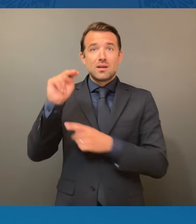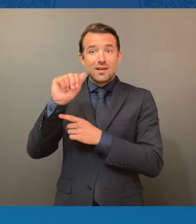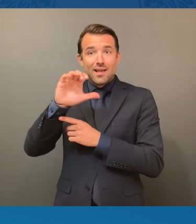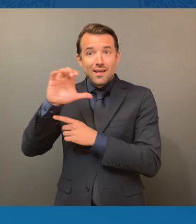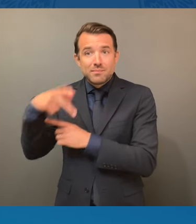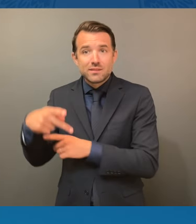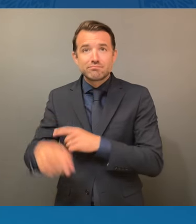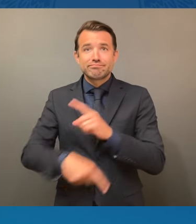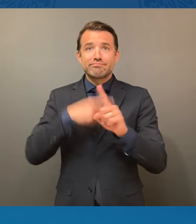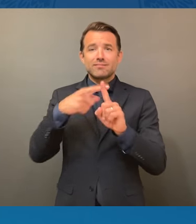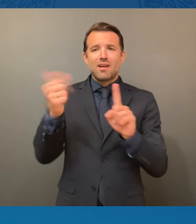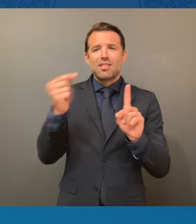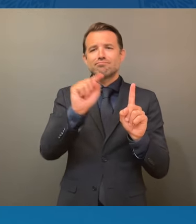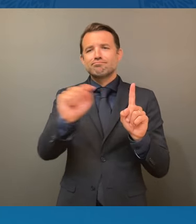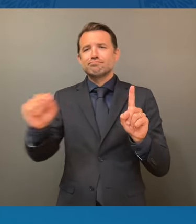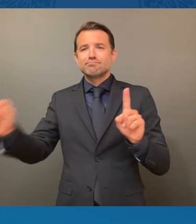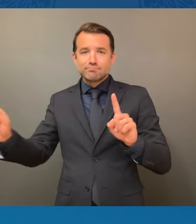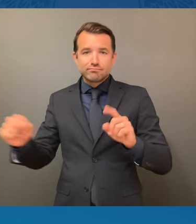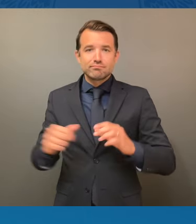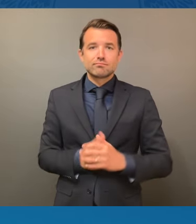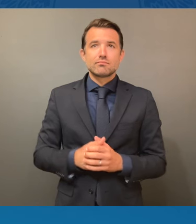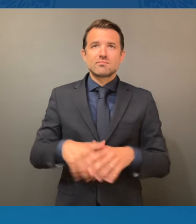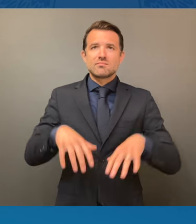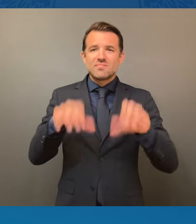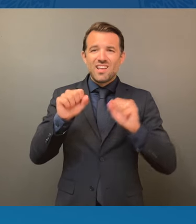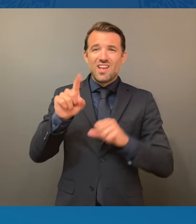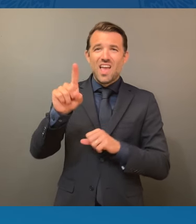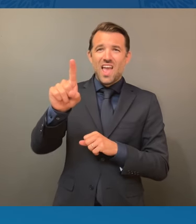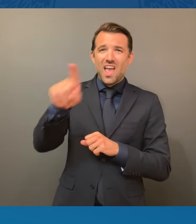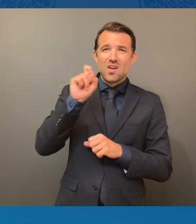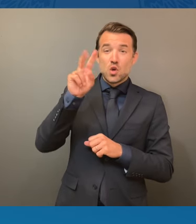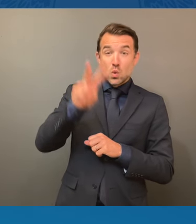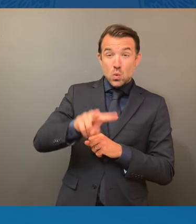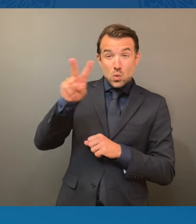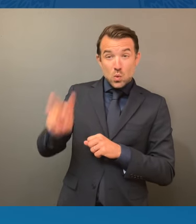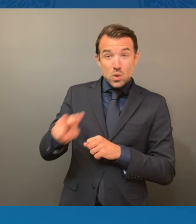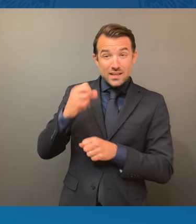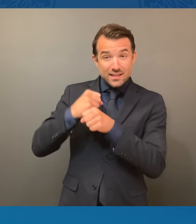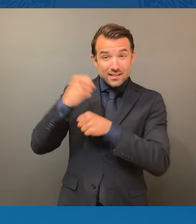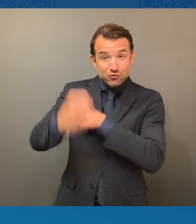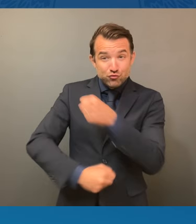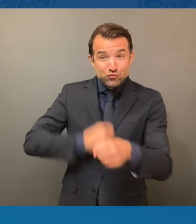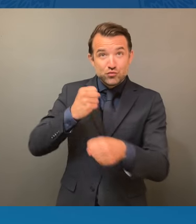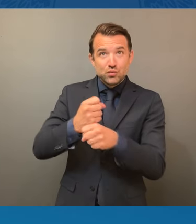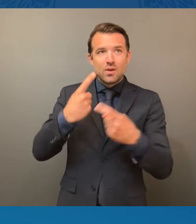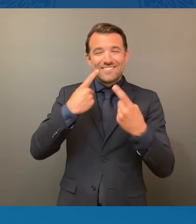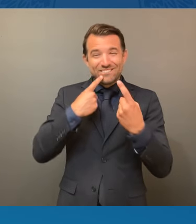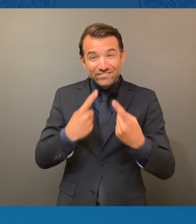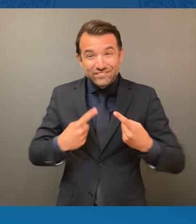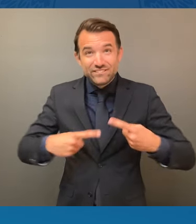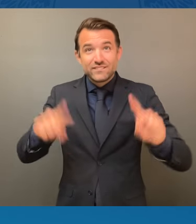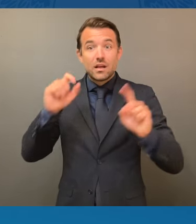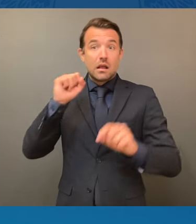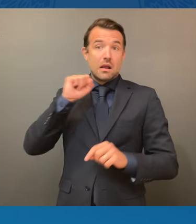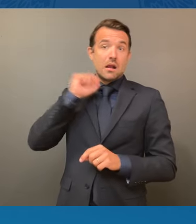staggering 122 years to finally make lynching a federal crime,